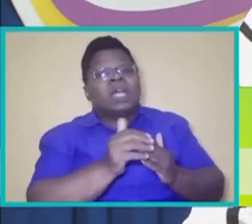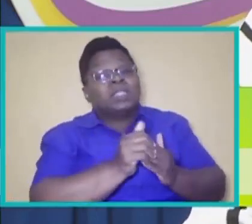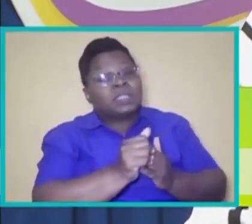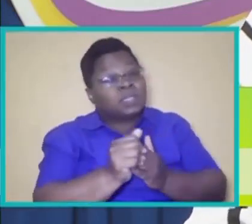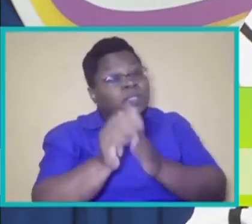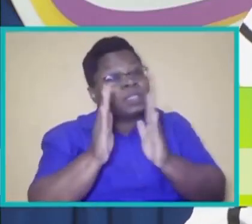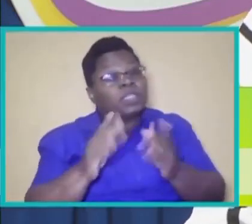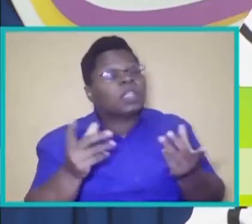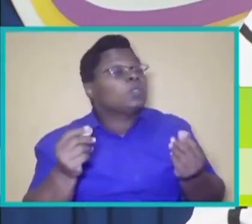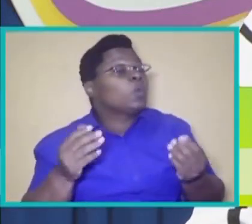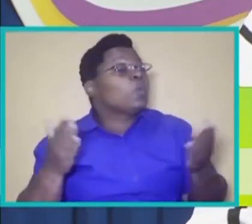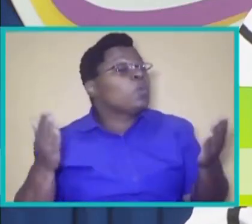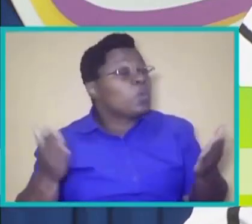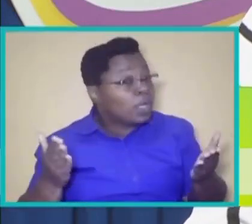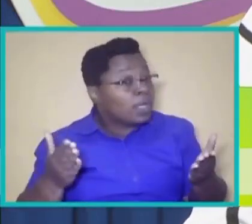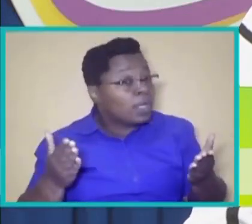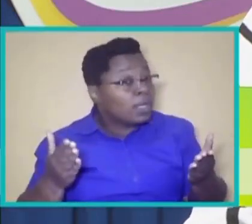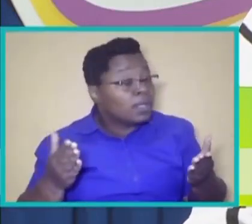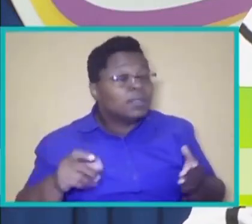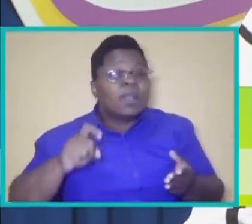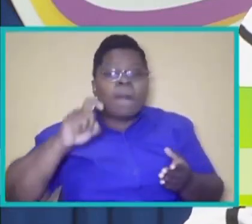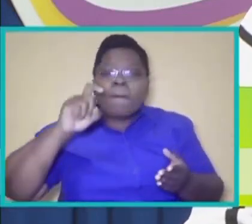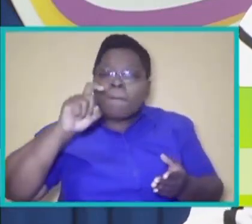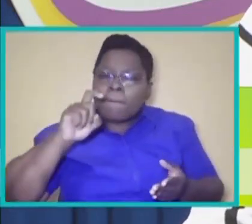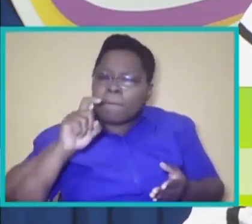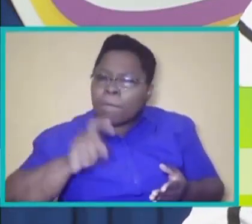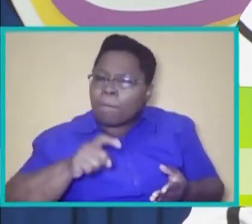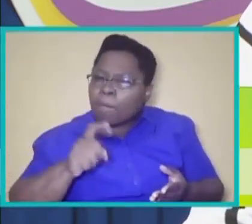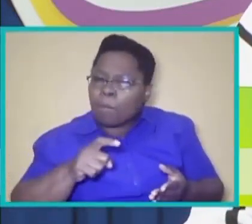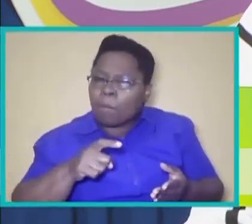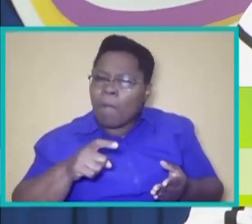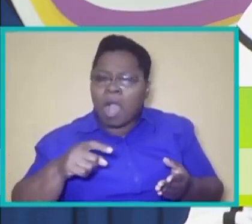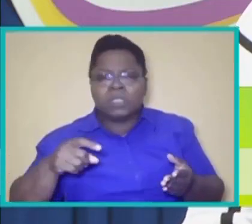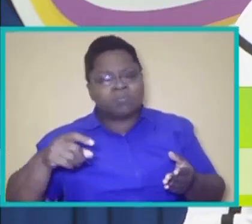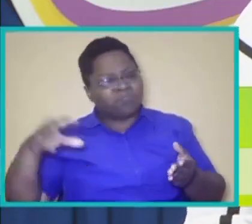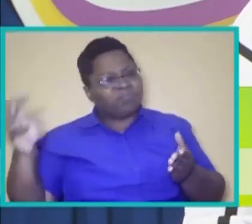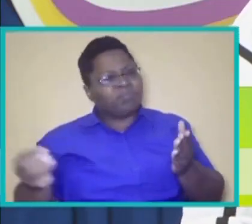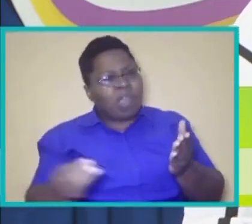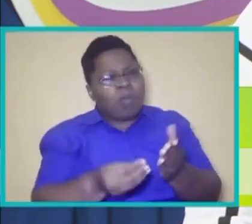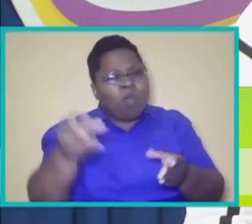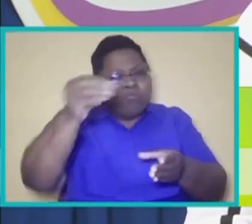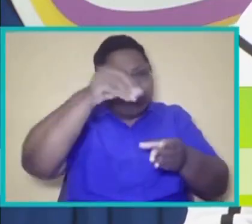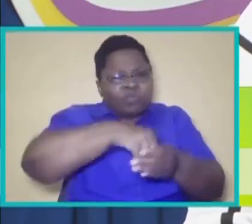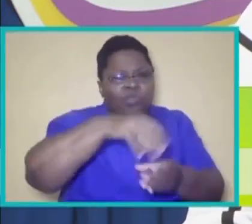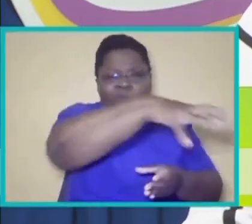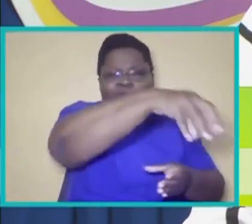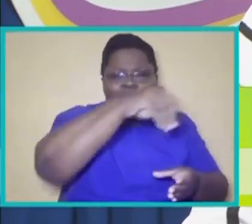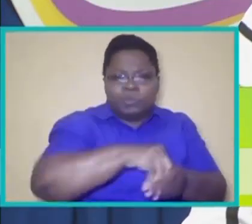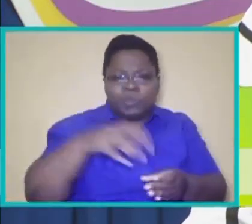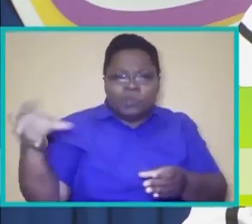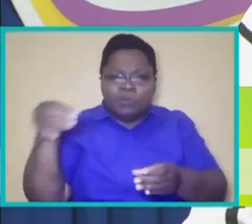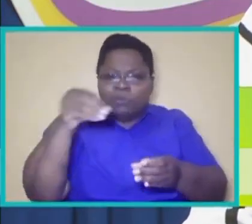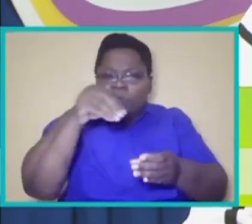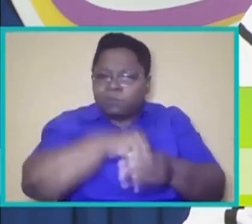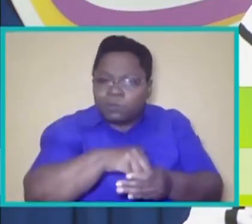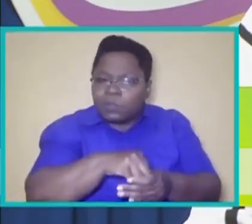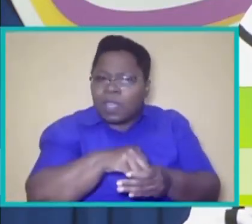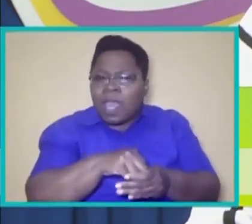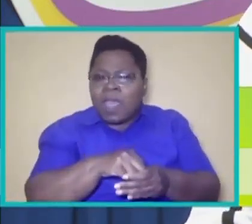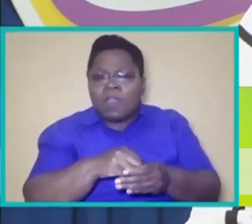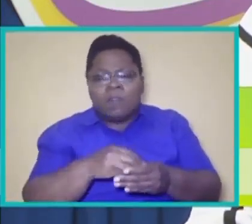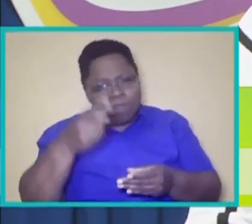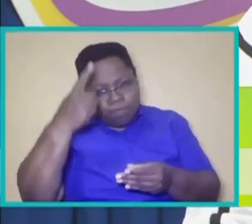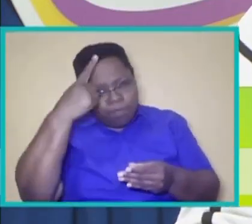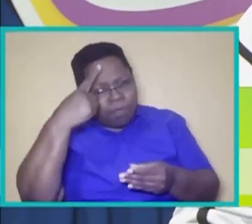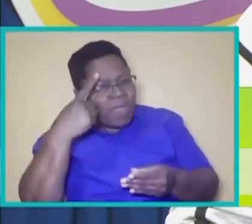learning among all the different elements by providing the knowledge and the resources. I want to be